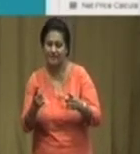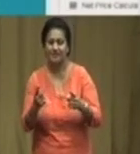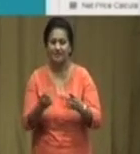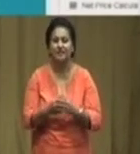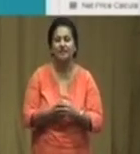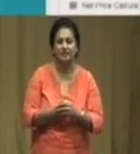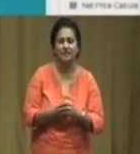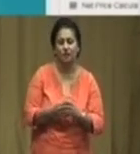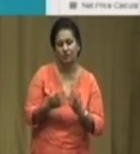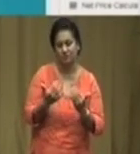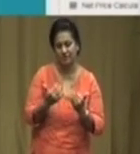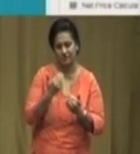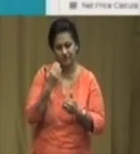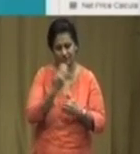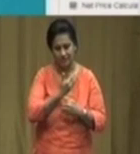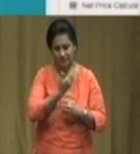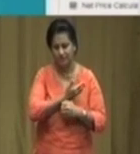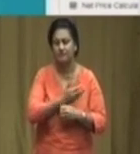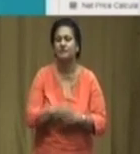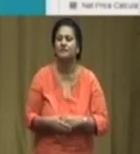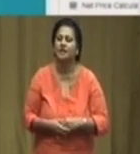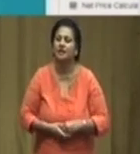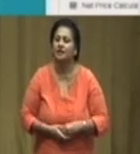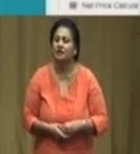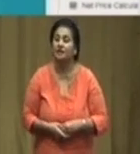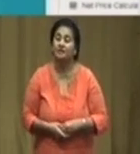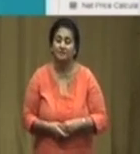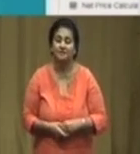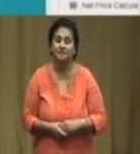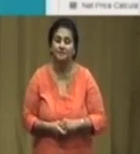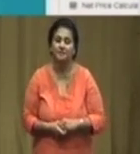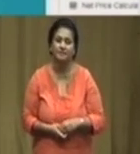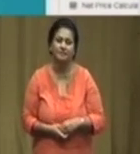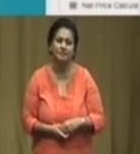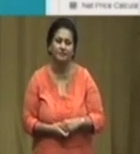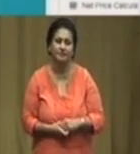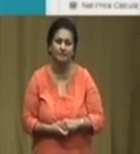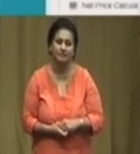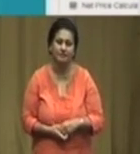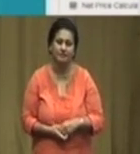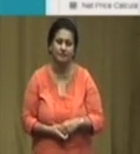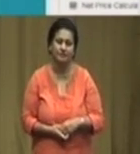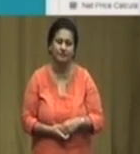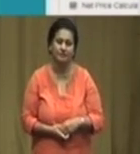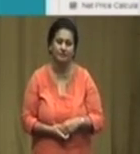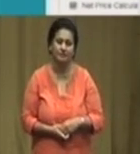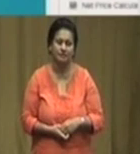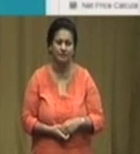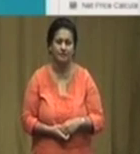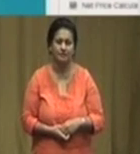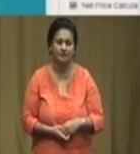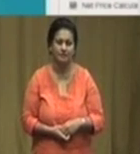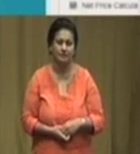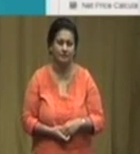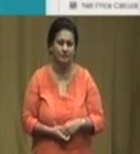it, and I put my hand up for this as well. And the L&T website, to my shame, was terrible, and it was really me not keeping on top of it enough. But